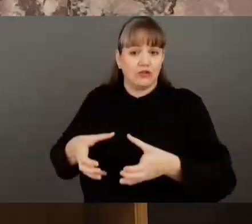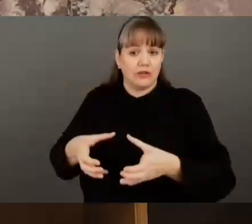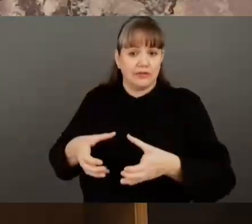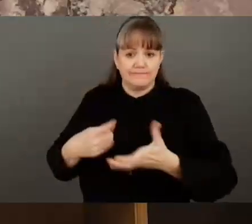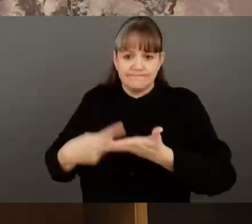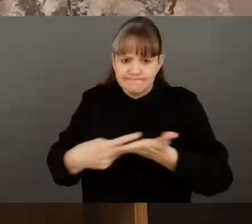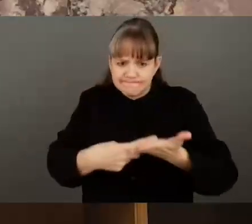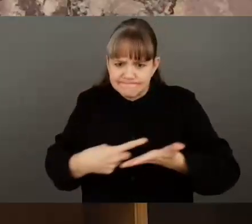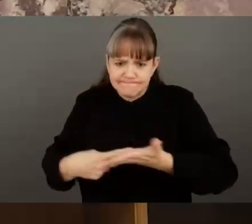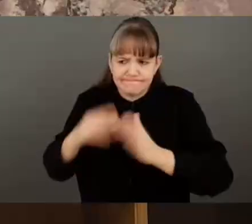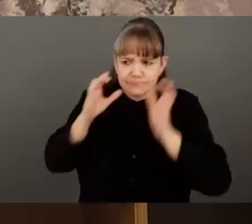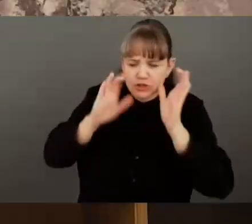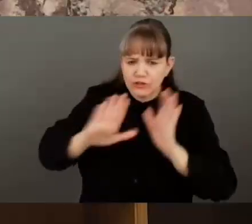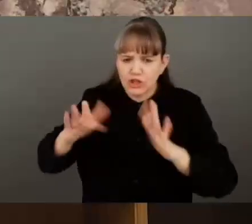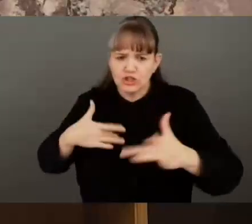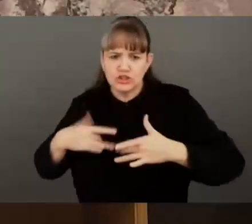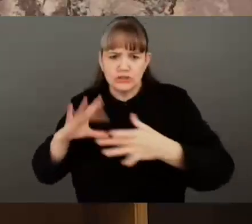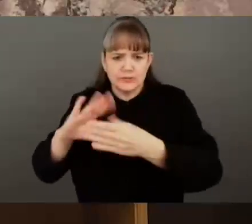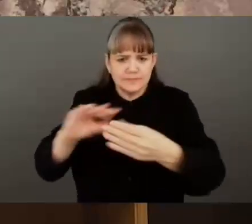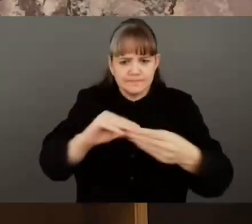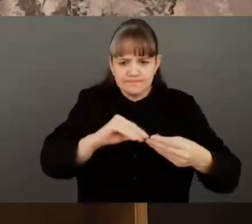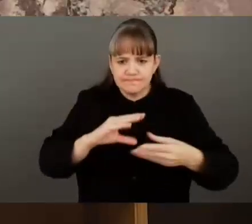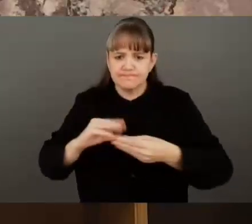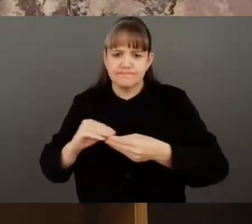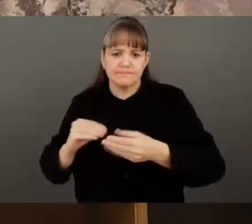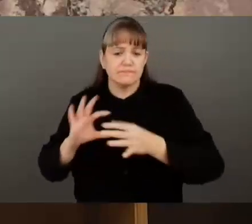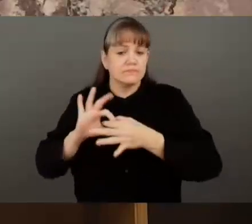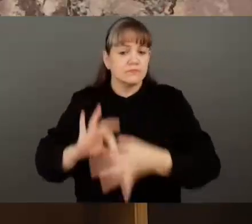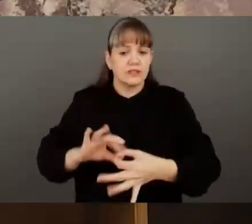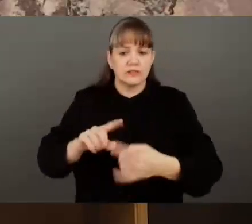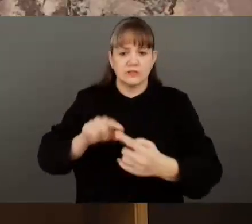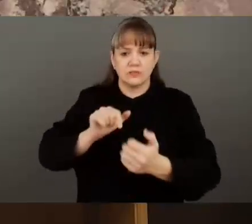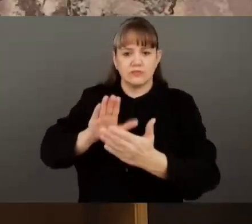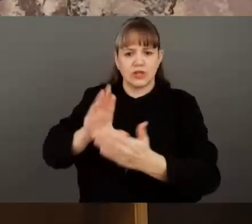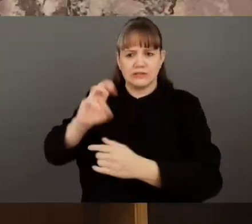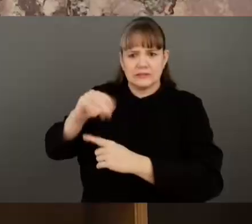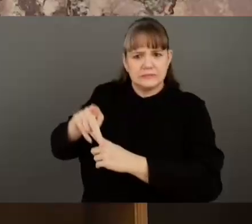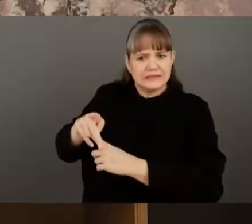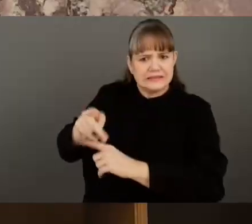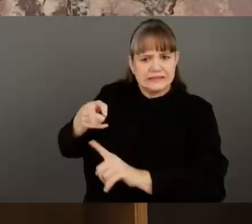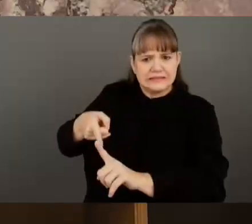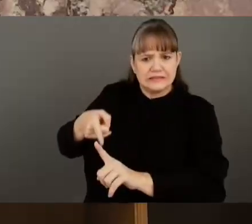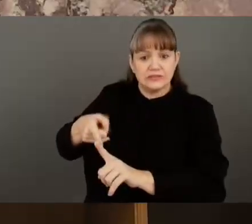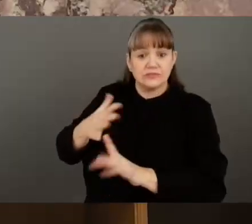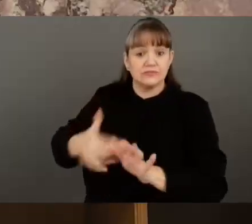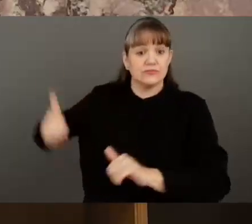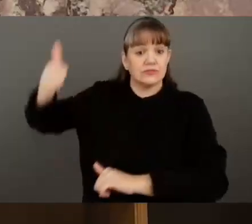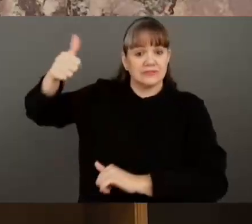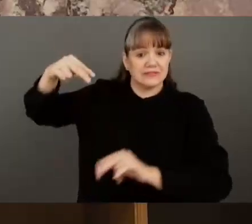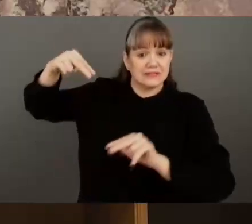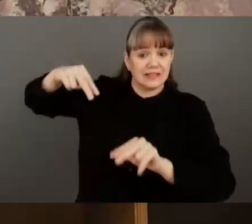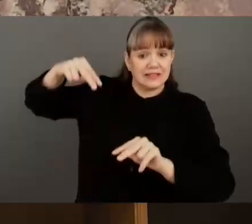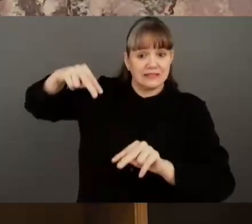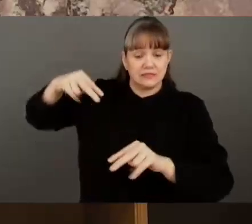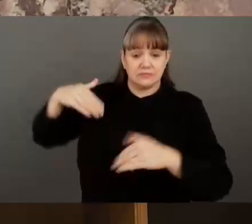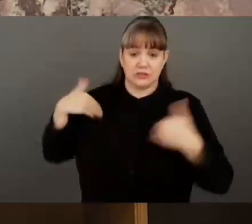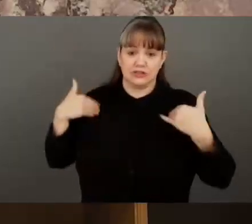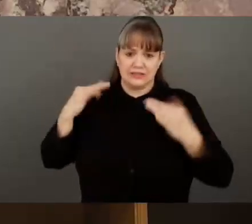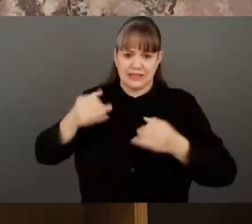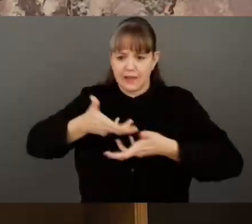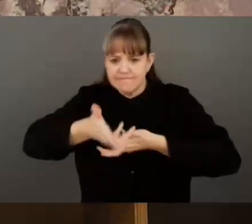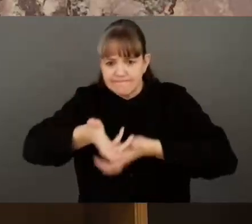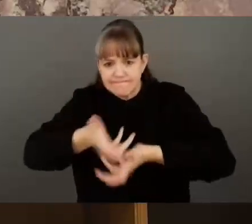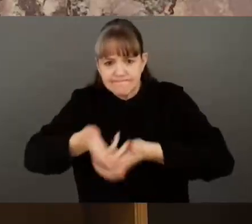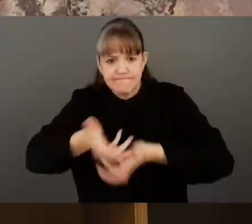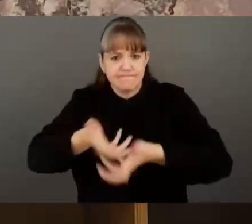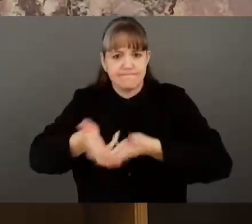any concerns about the RCMP, so that in the work of superintendents, my ministry can work with law enforcement very directly to